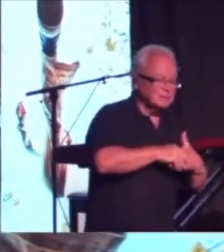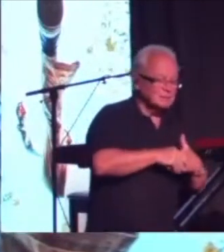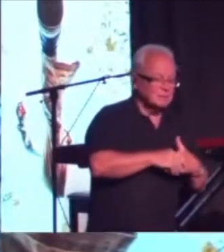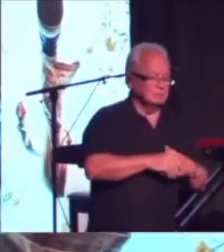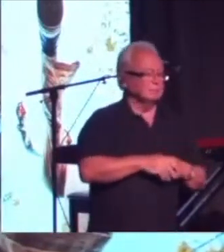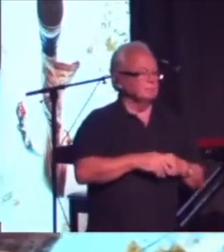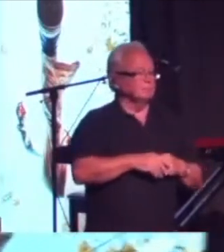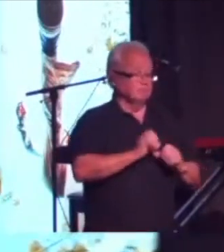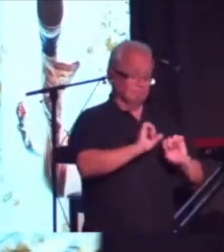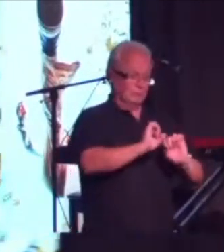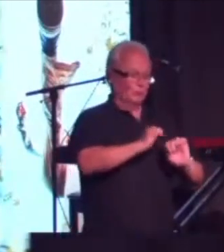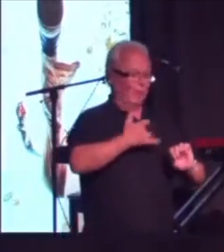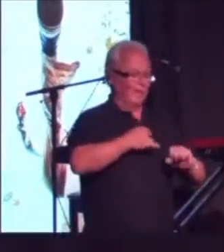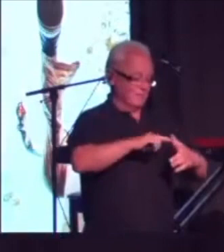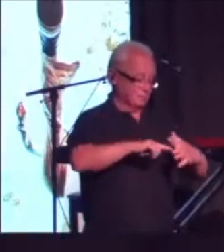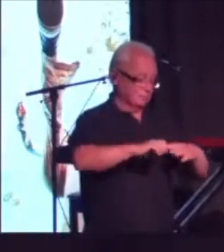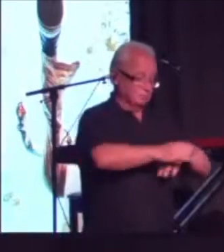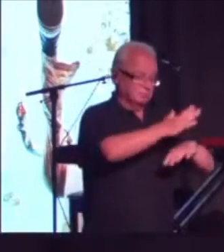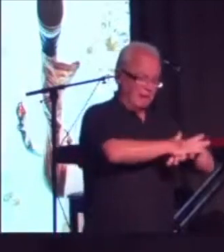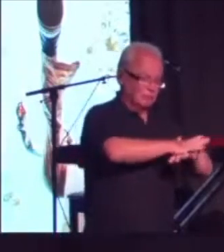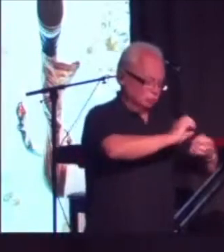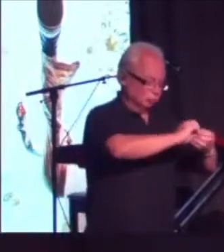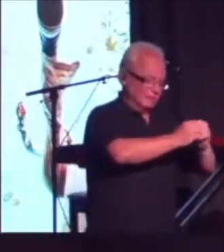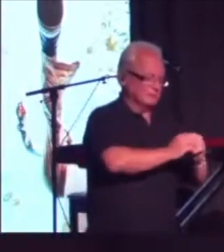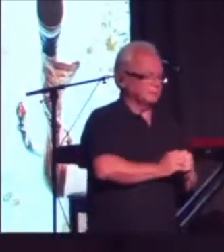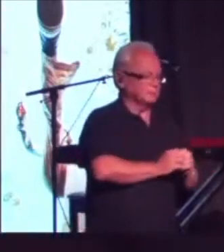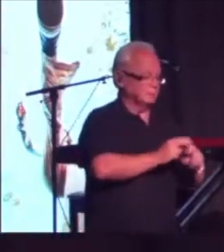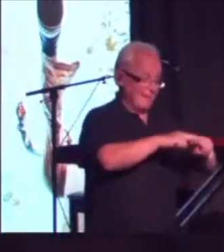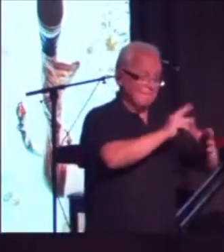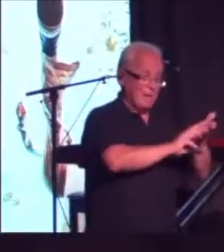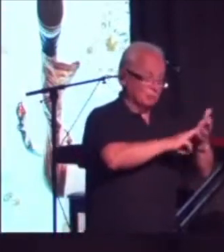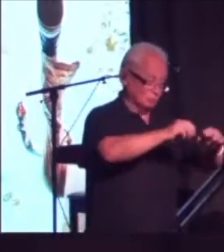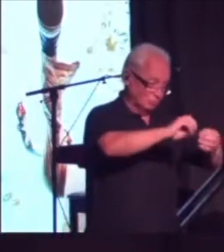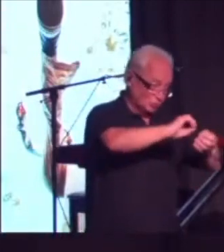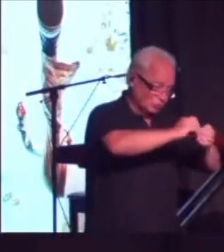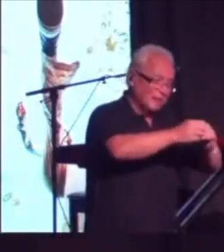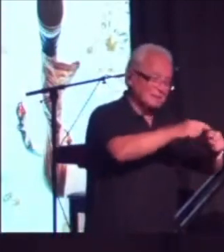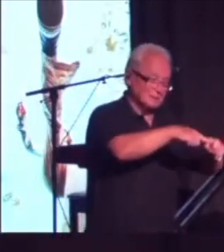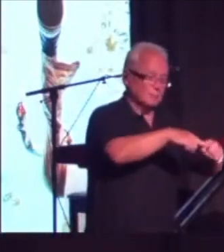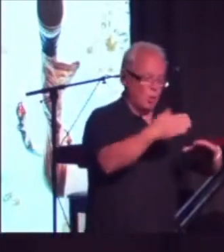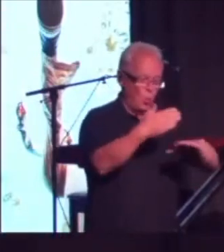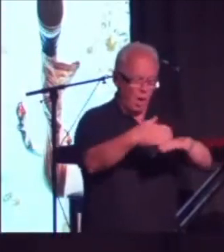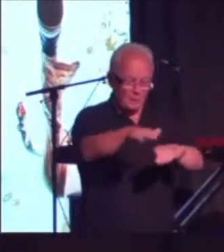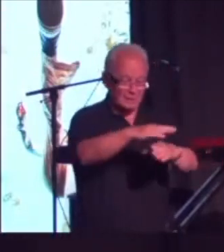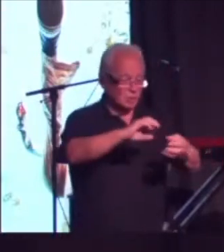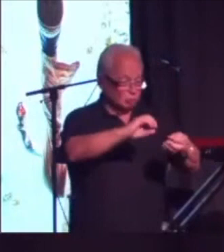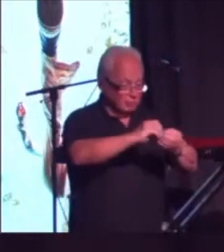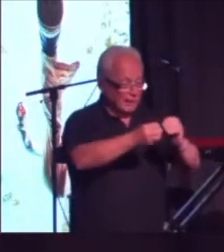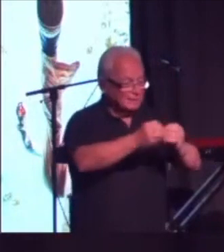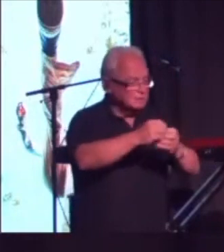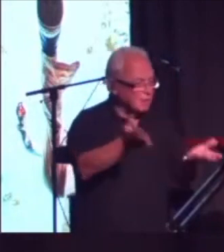was created. Parents are created. The networks, the work relationships you have are